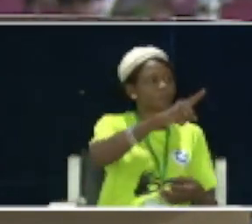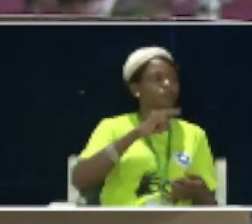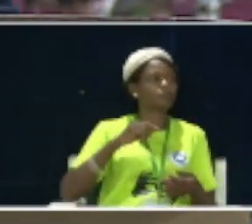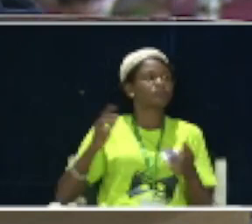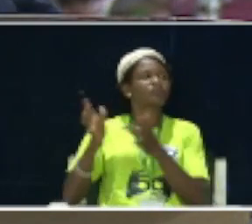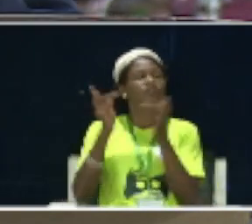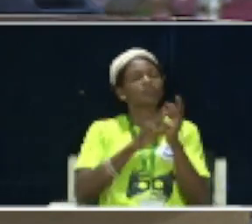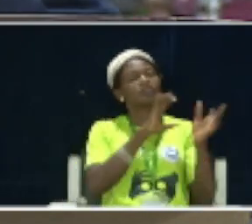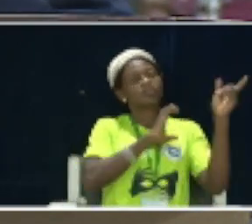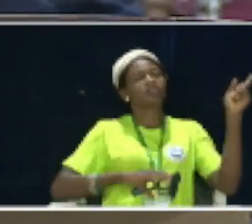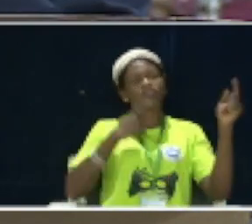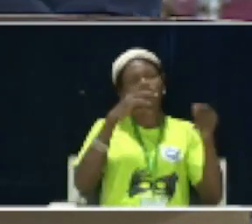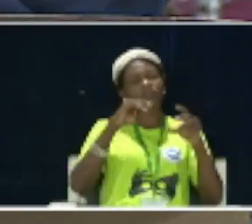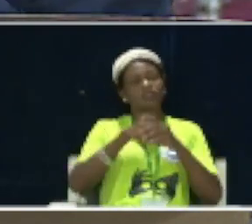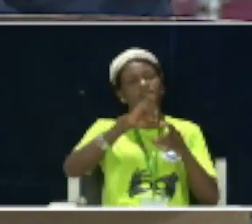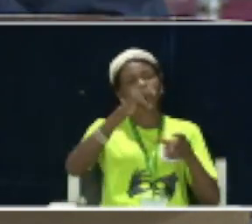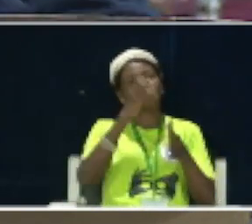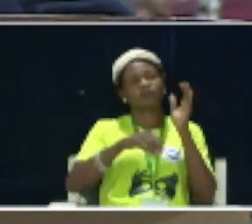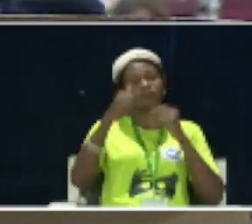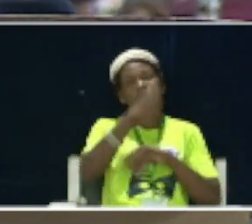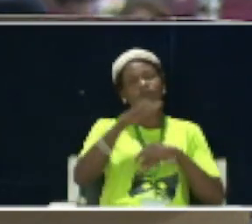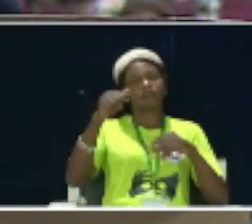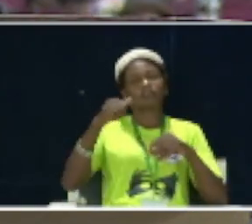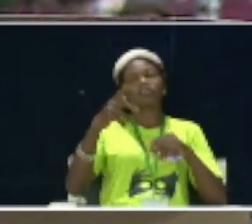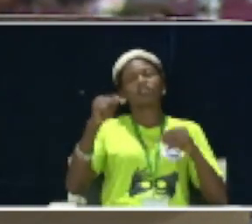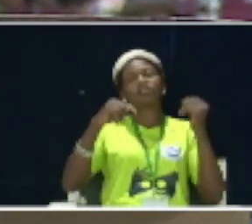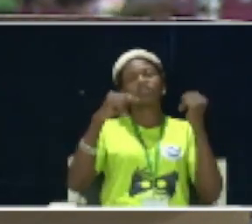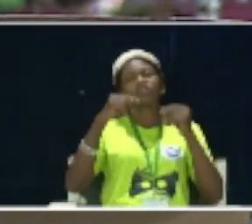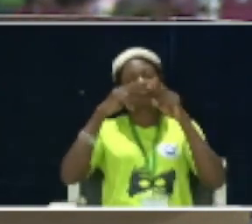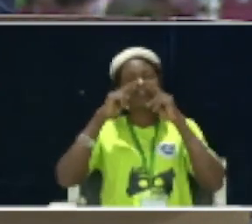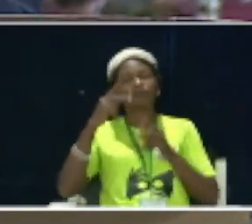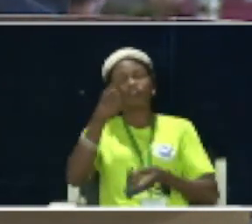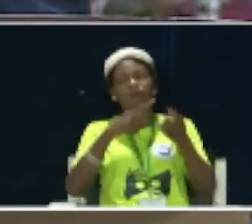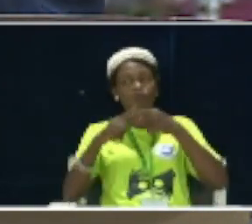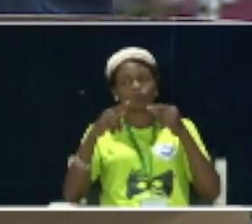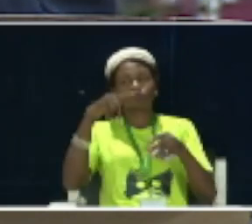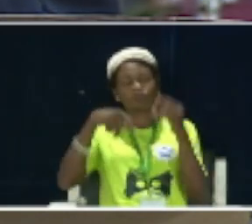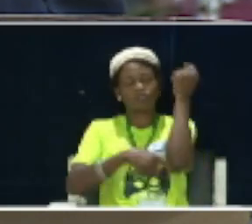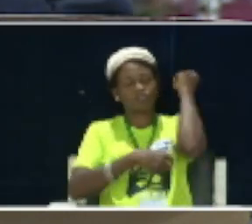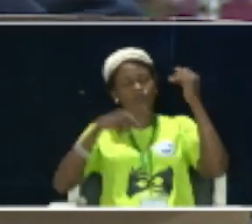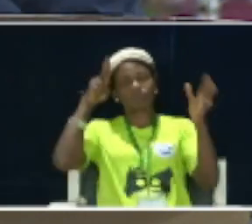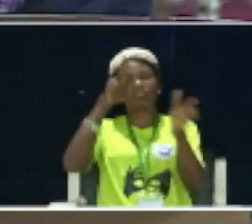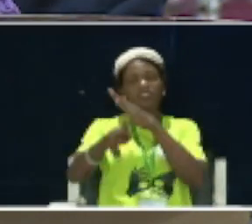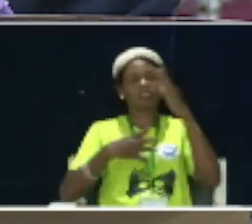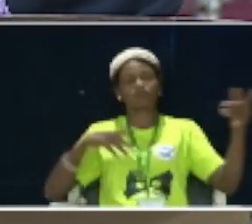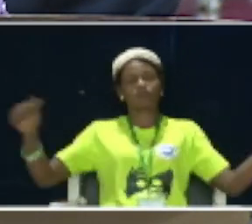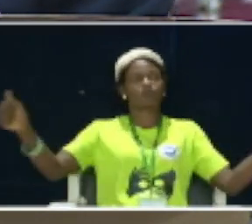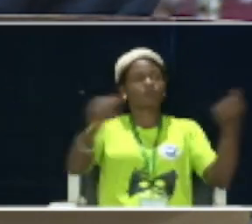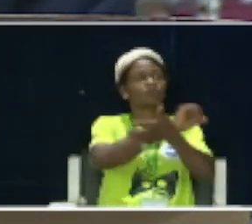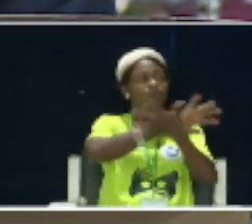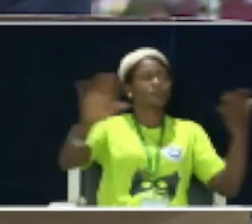Jesus Christ said, St. John chapter 10, verse 10, the thief came to steal, to kill, and to destroy.